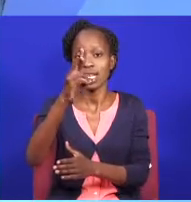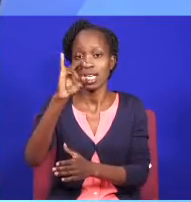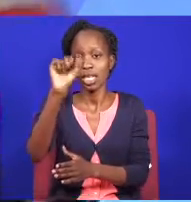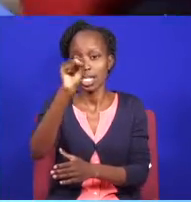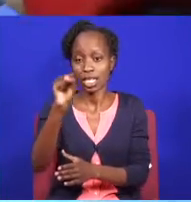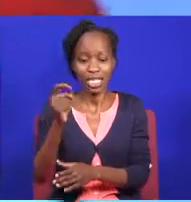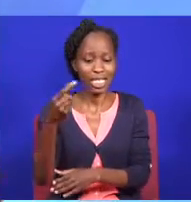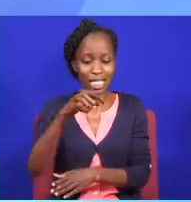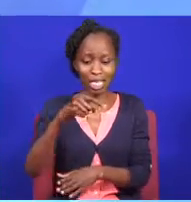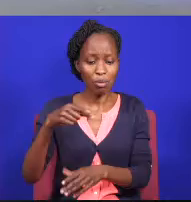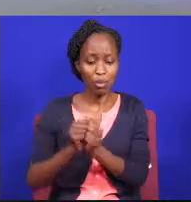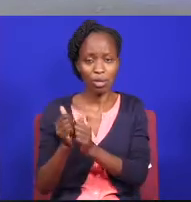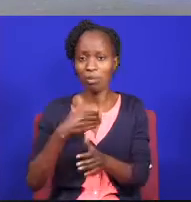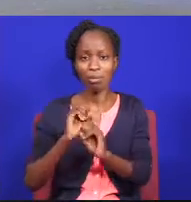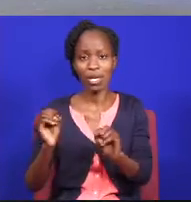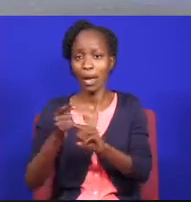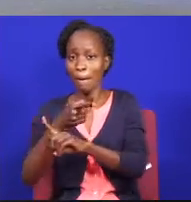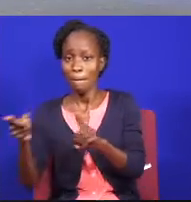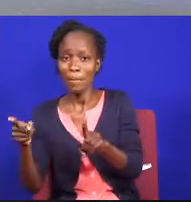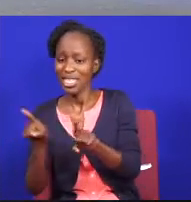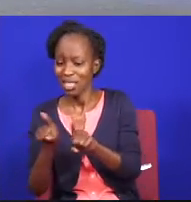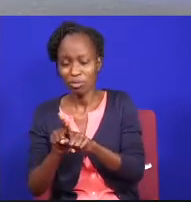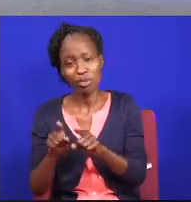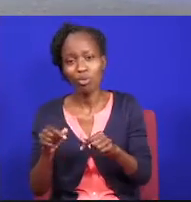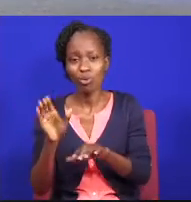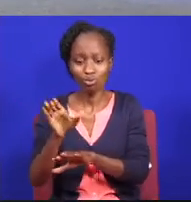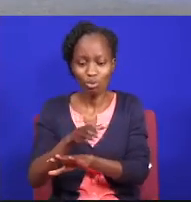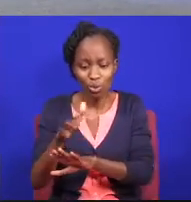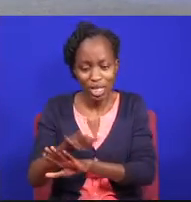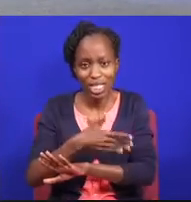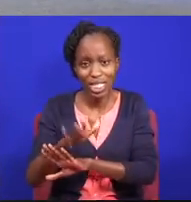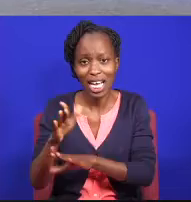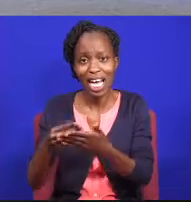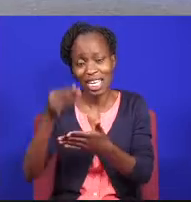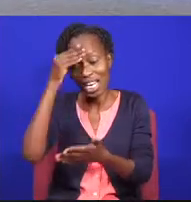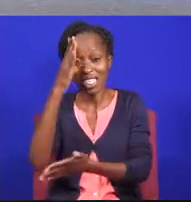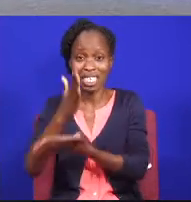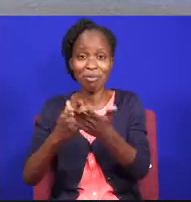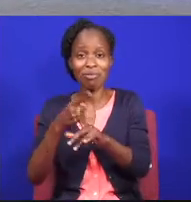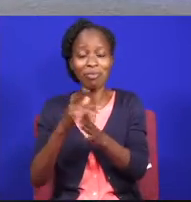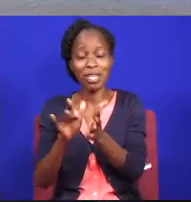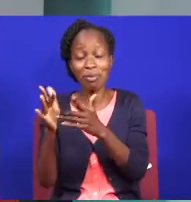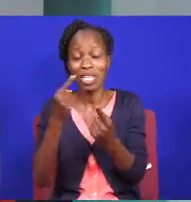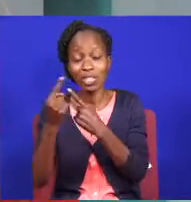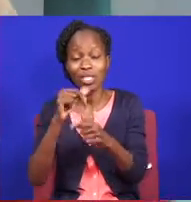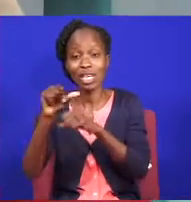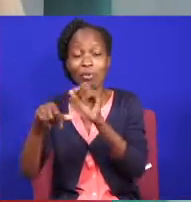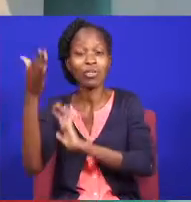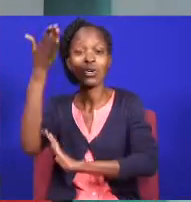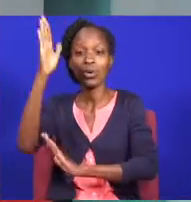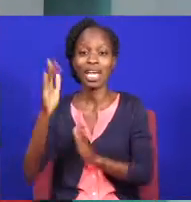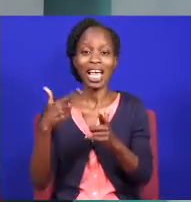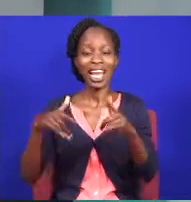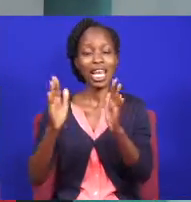God together, and we are going to learn something from the Bible that talks about God. Let's